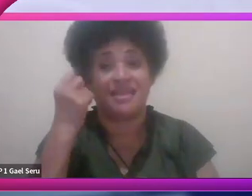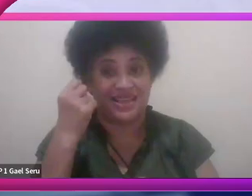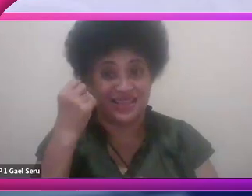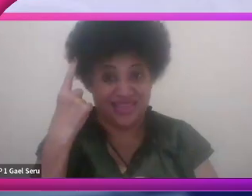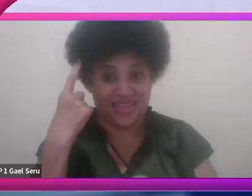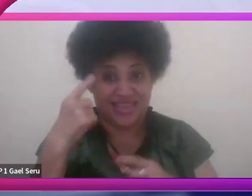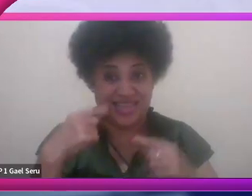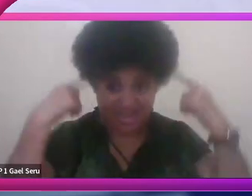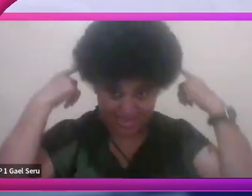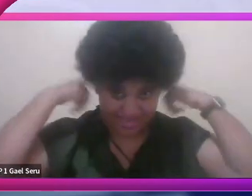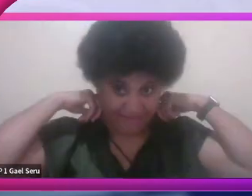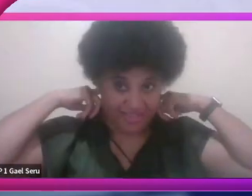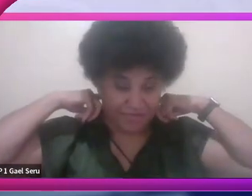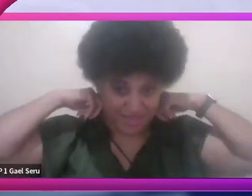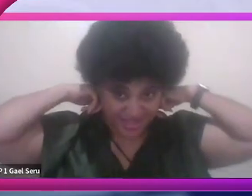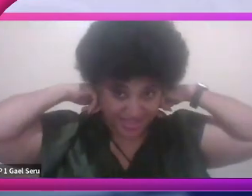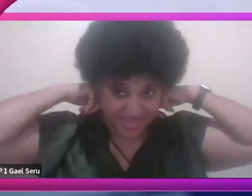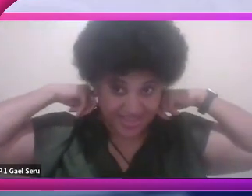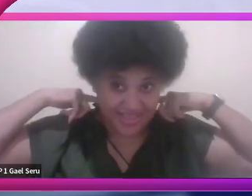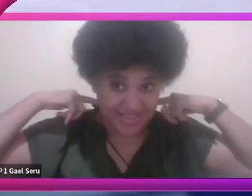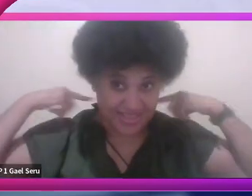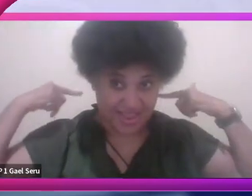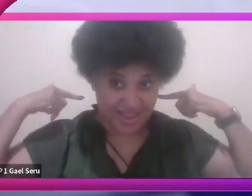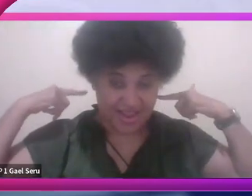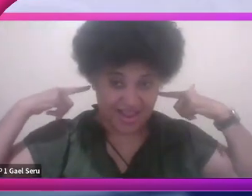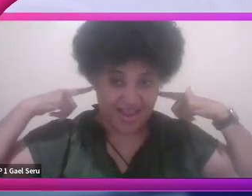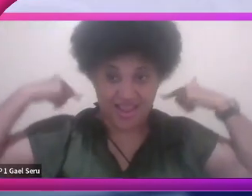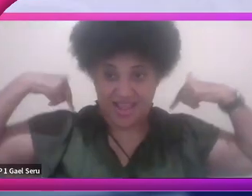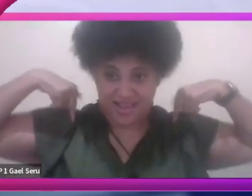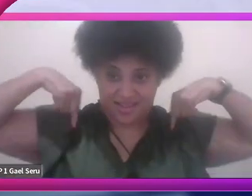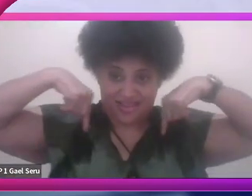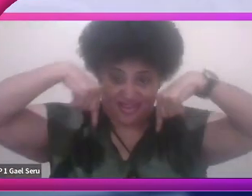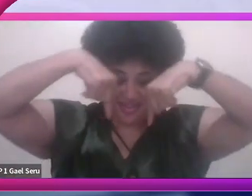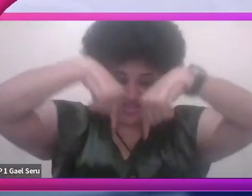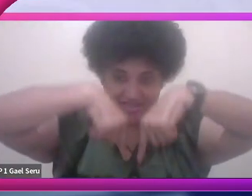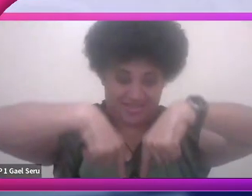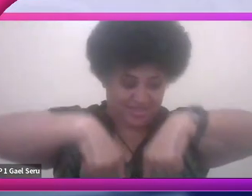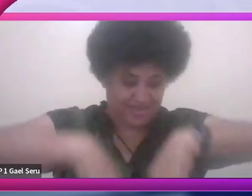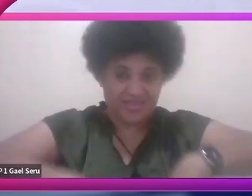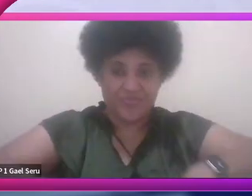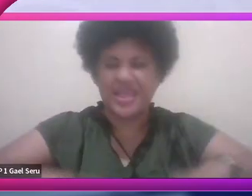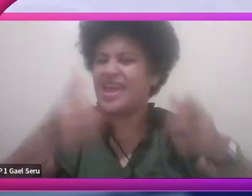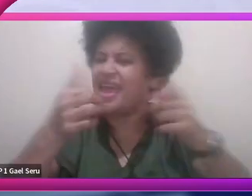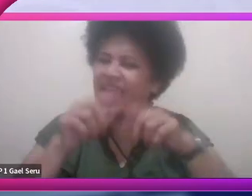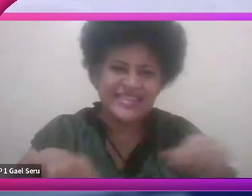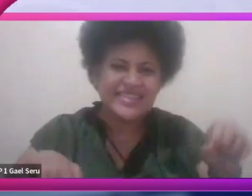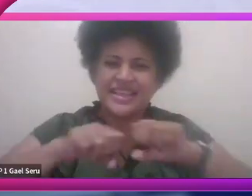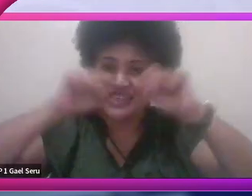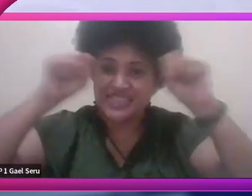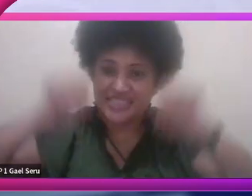the gland until reproductive health system, any trigger, any effective or any system, any part of